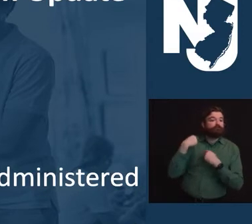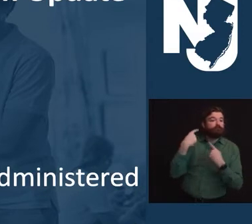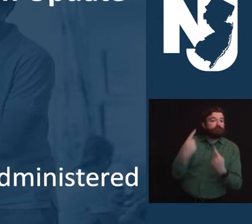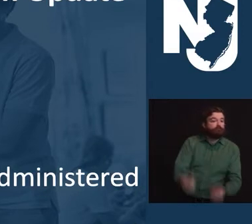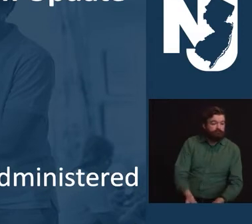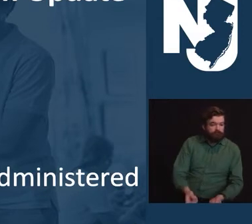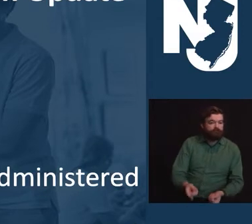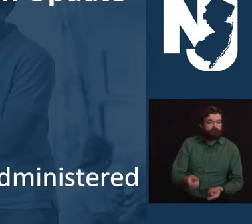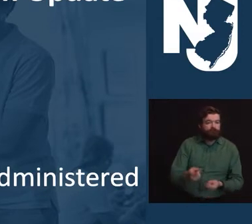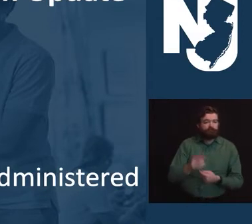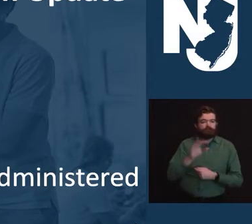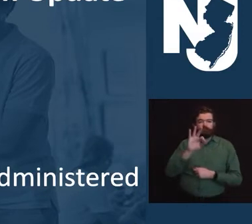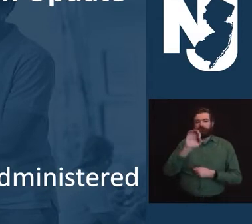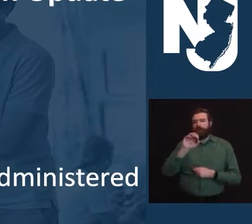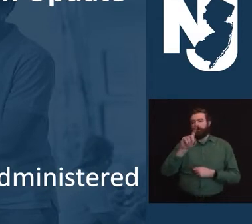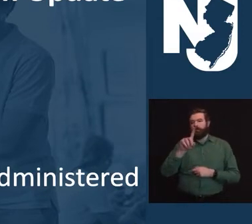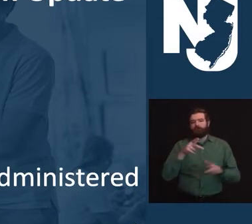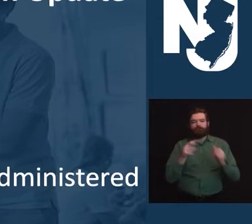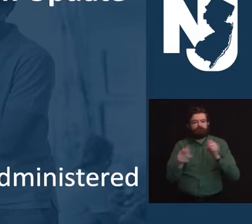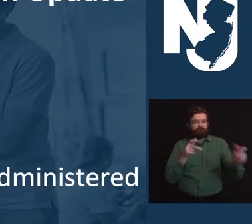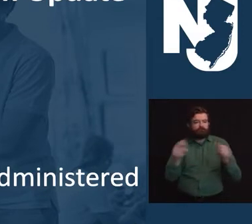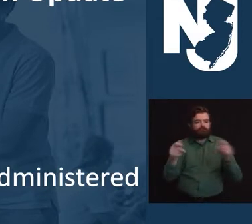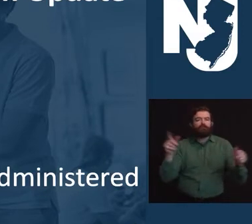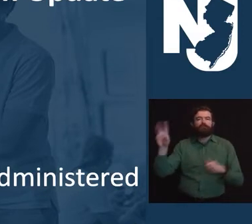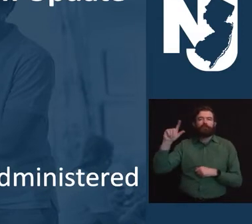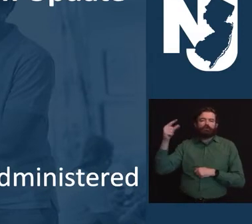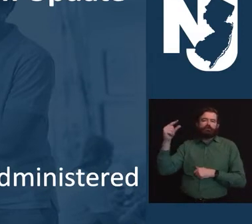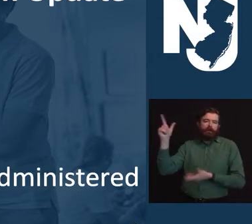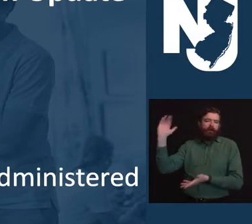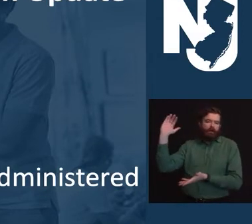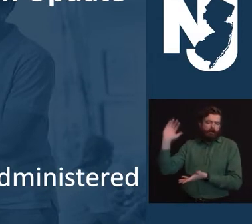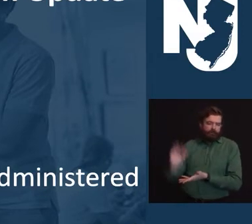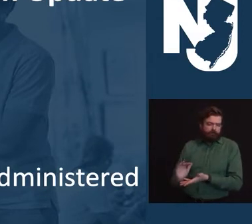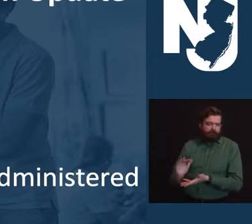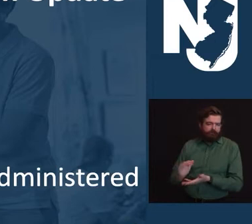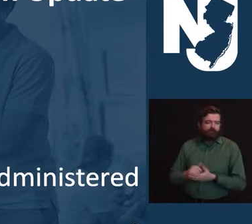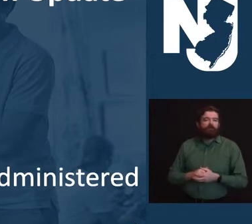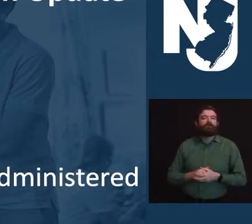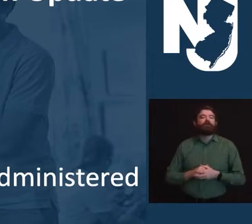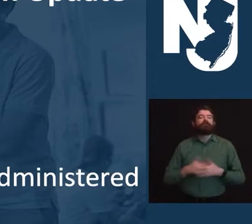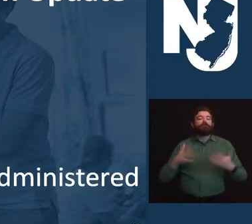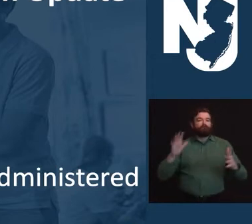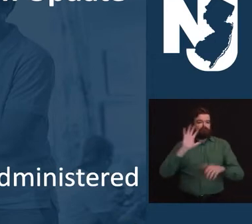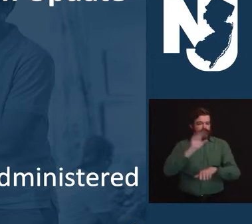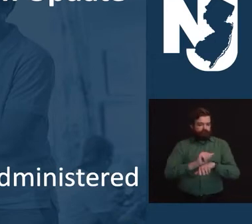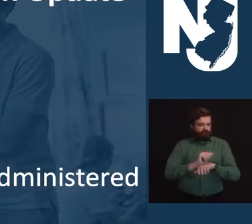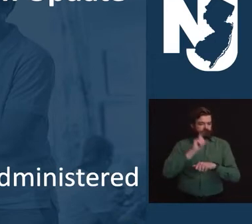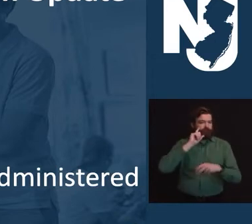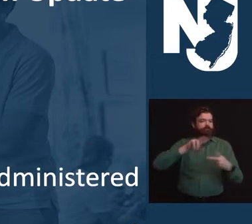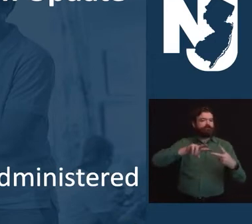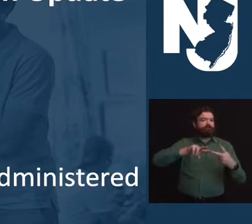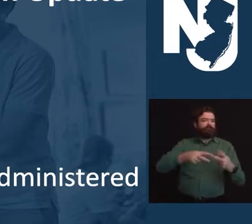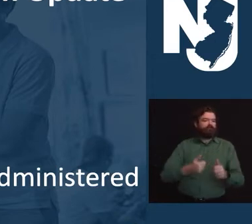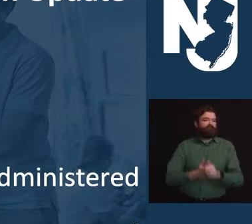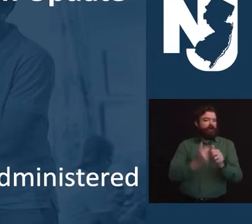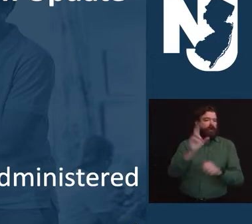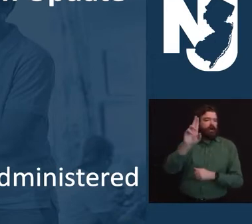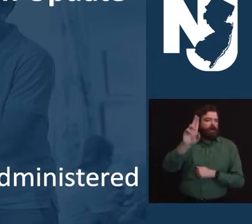of 1,245 second clinics have been scheduled. And of these scheduled